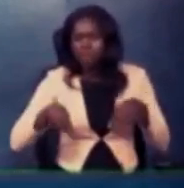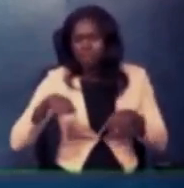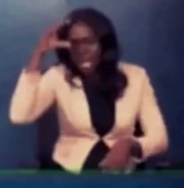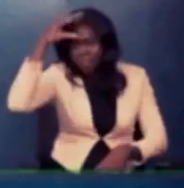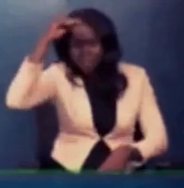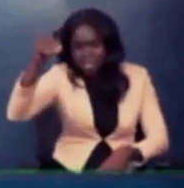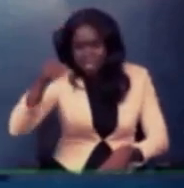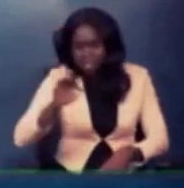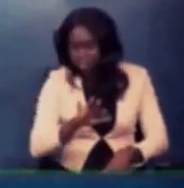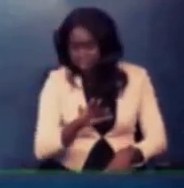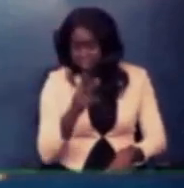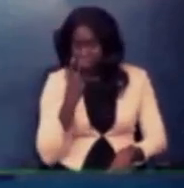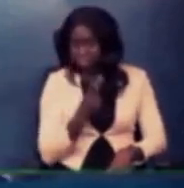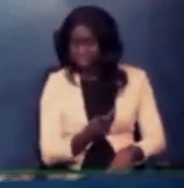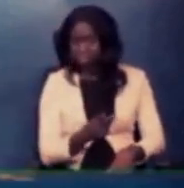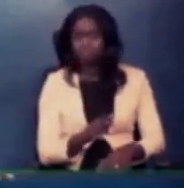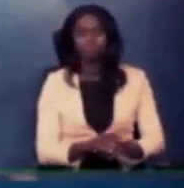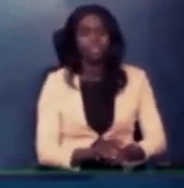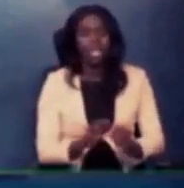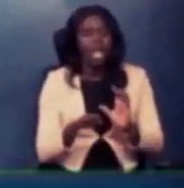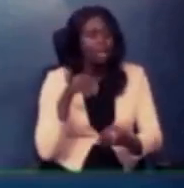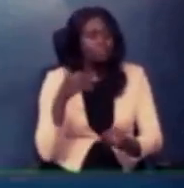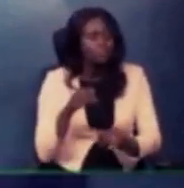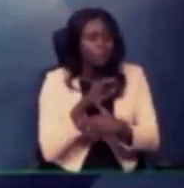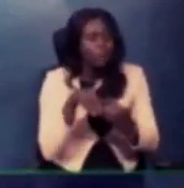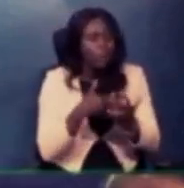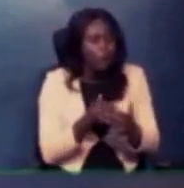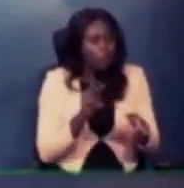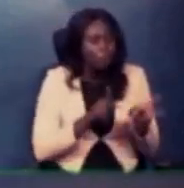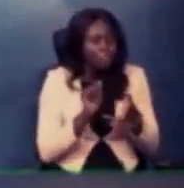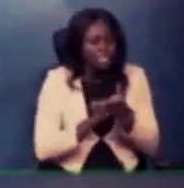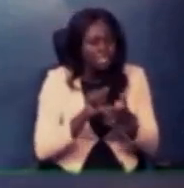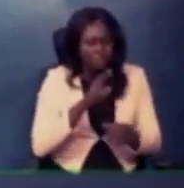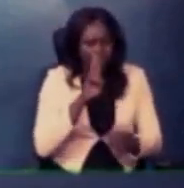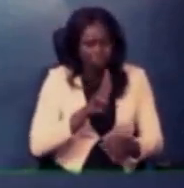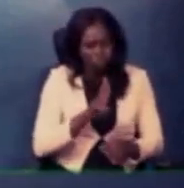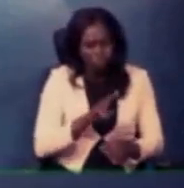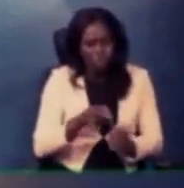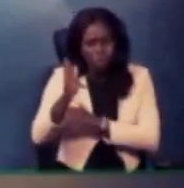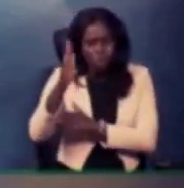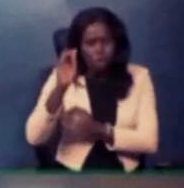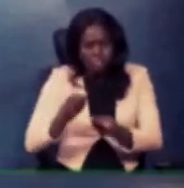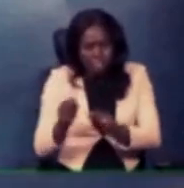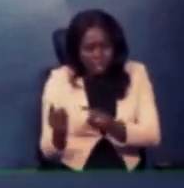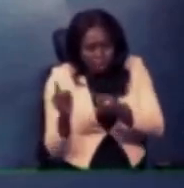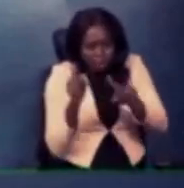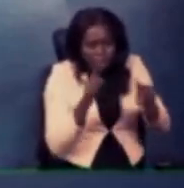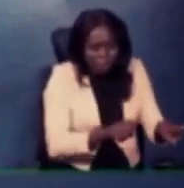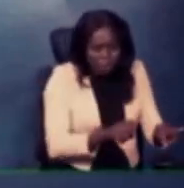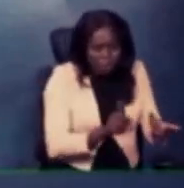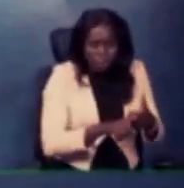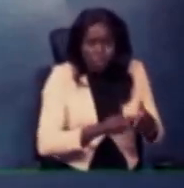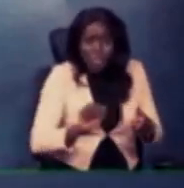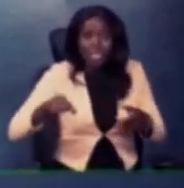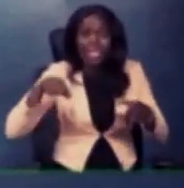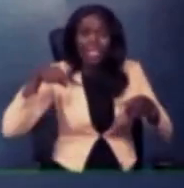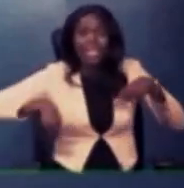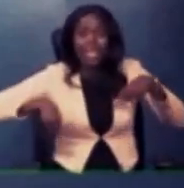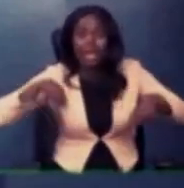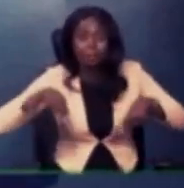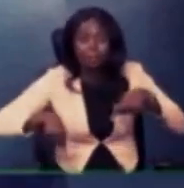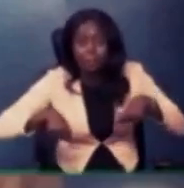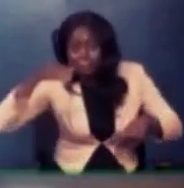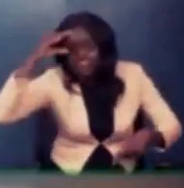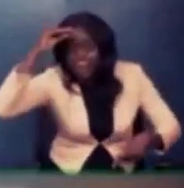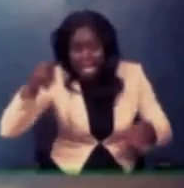out of all the people who could be used to make that word come to pass, God would come to leprous men. They